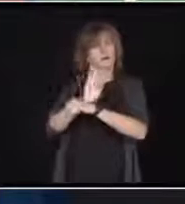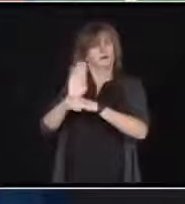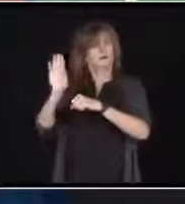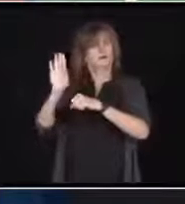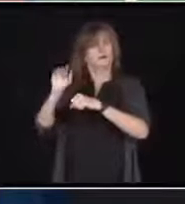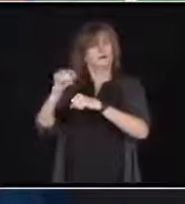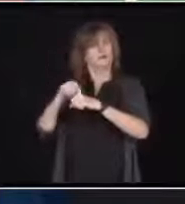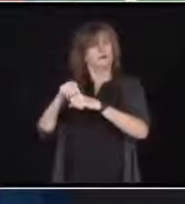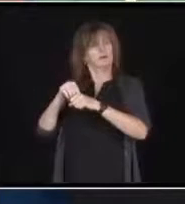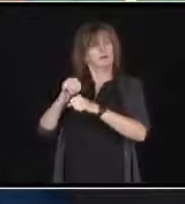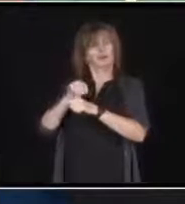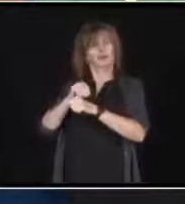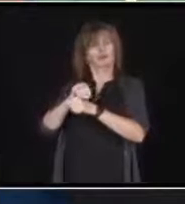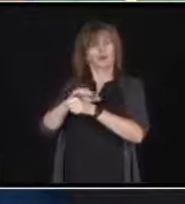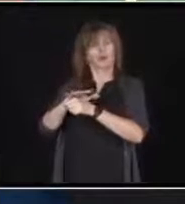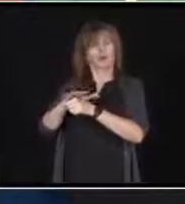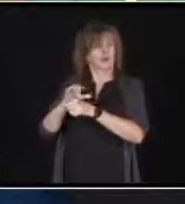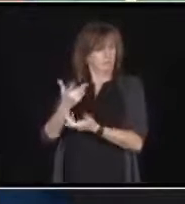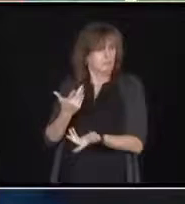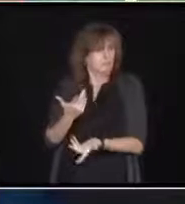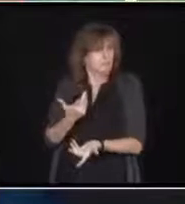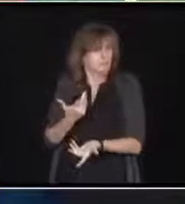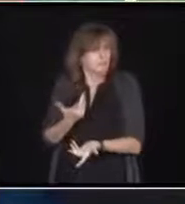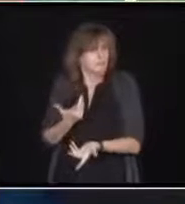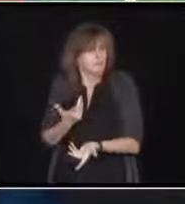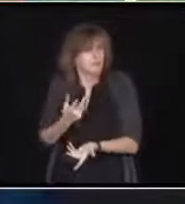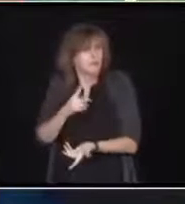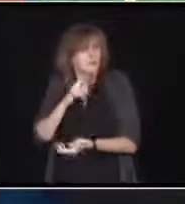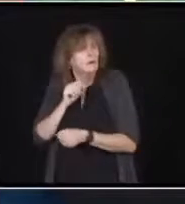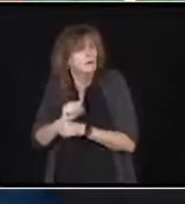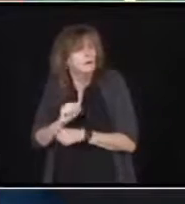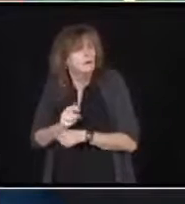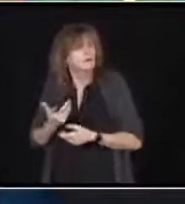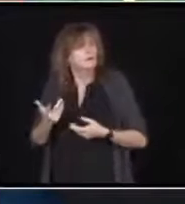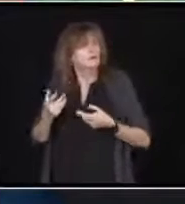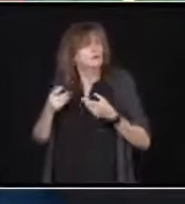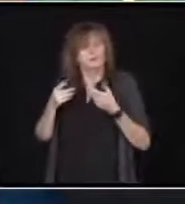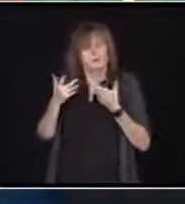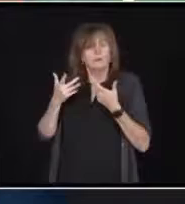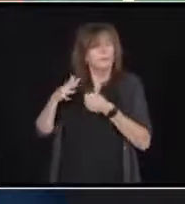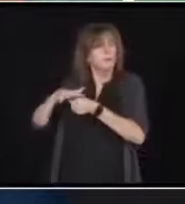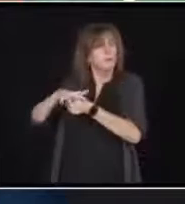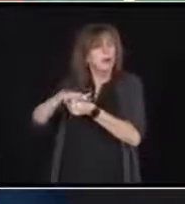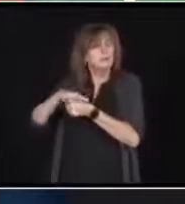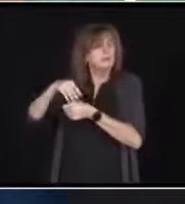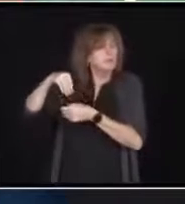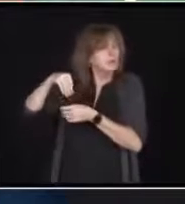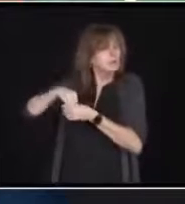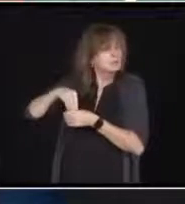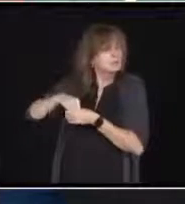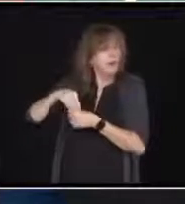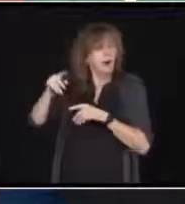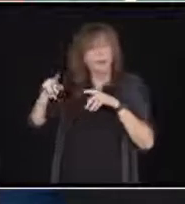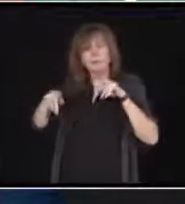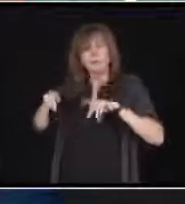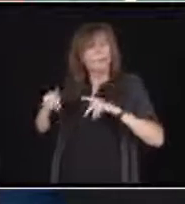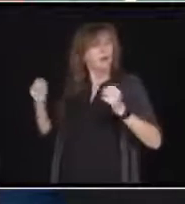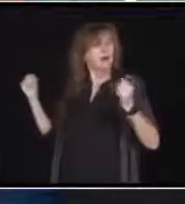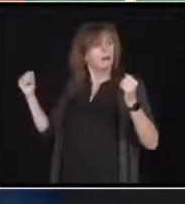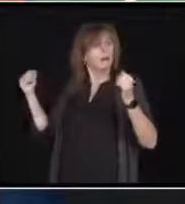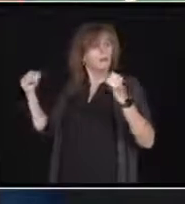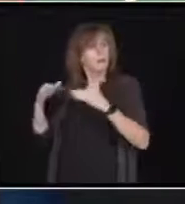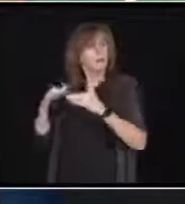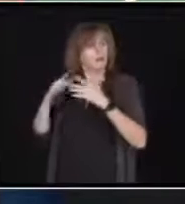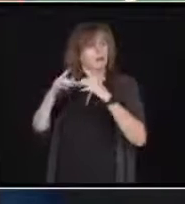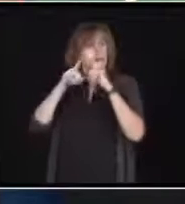they're asking about. So we're looking at places where they're indoor, where people are congregating. They may be wearing a